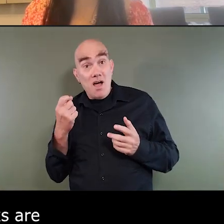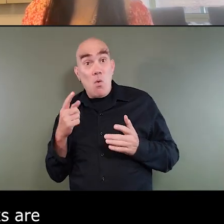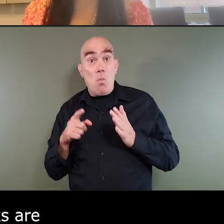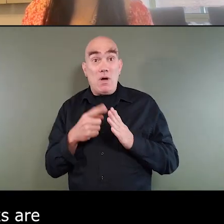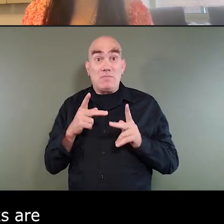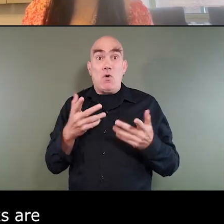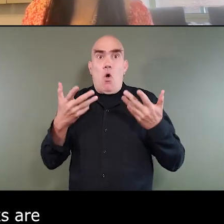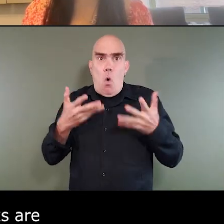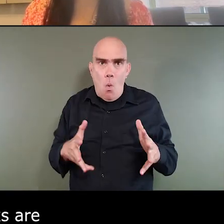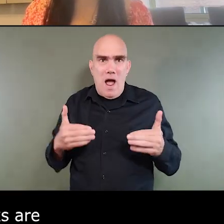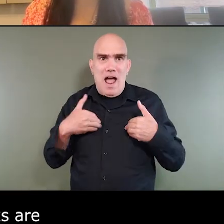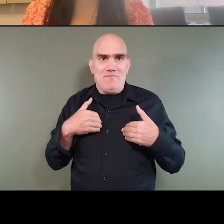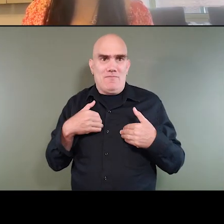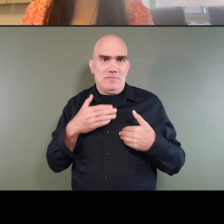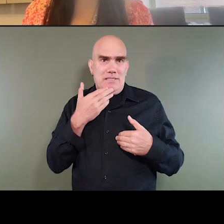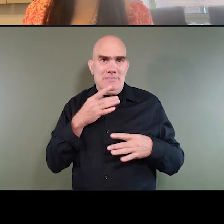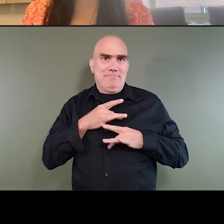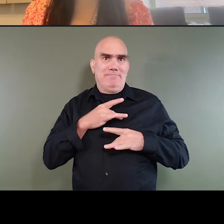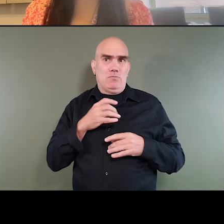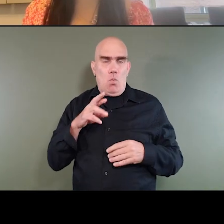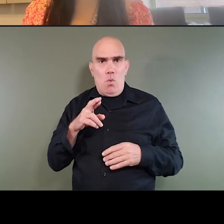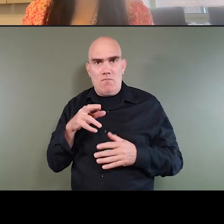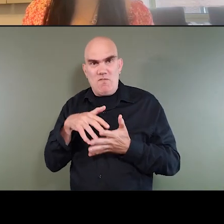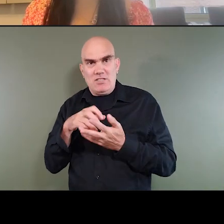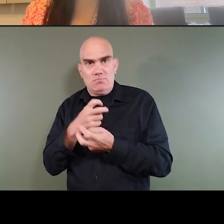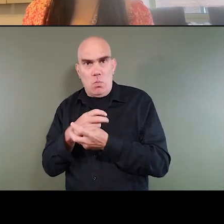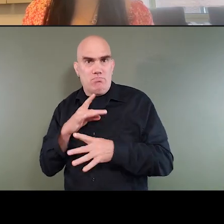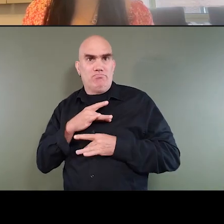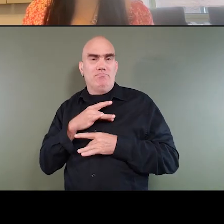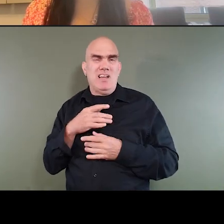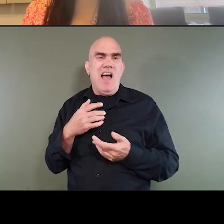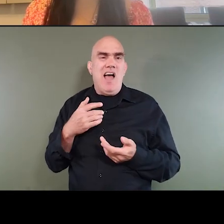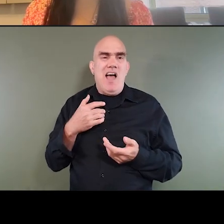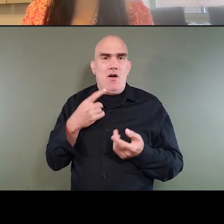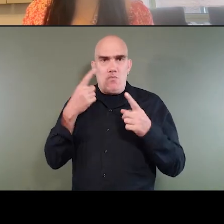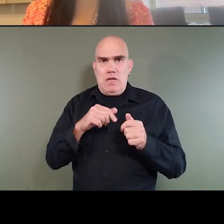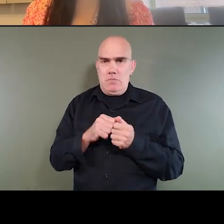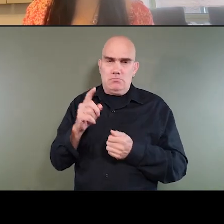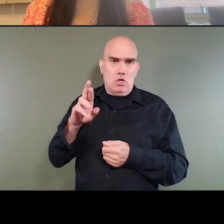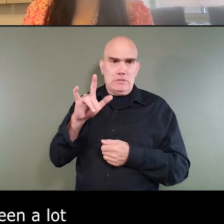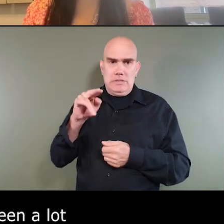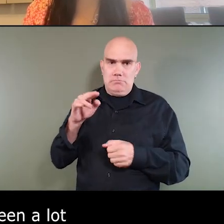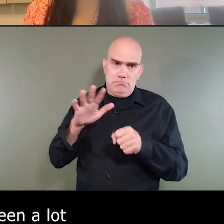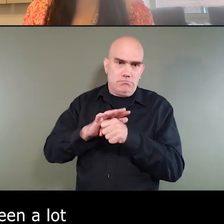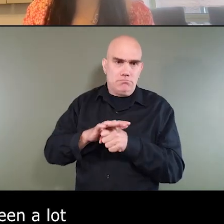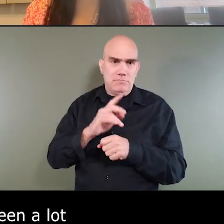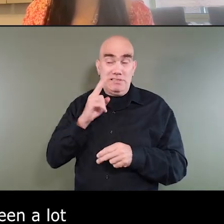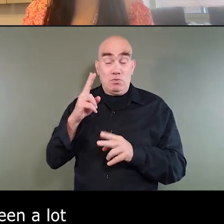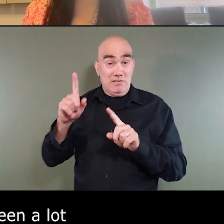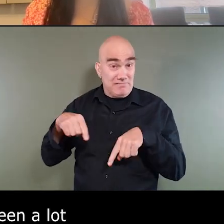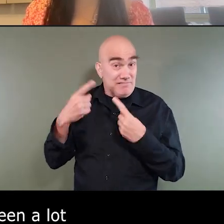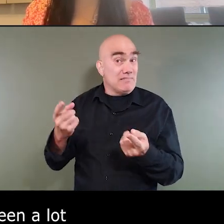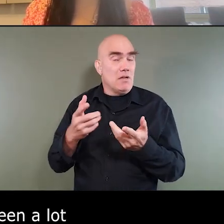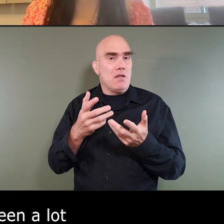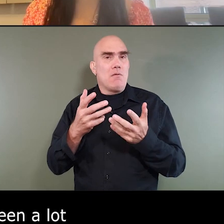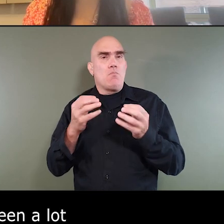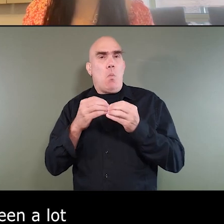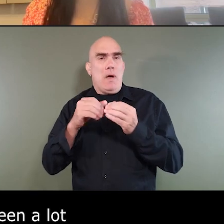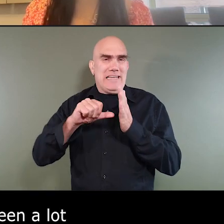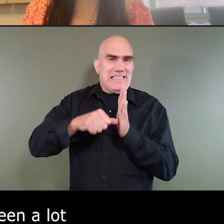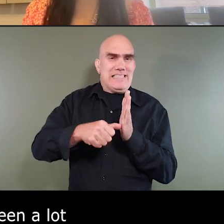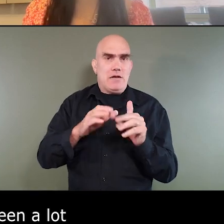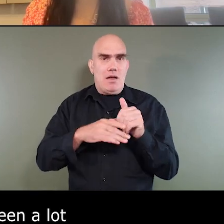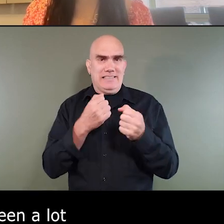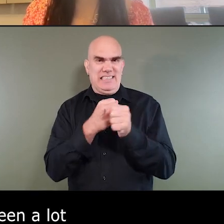are affected with diabetes or with fragile bones, I agree with Dr. Lin entirely. Historically, there's been a lot